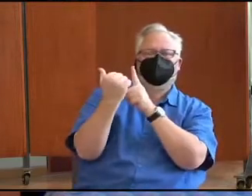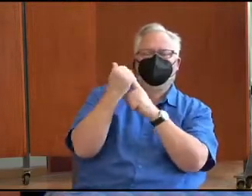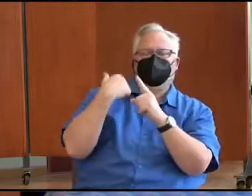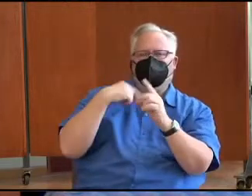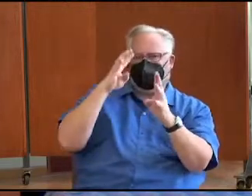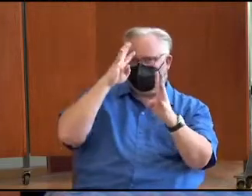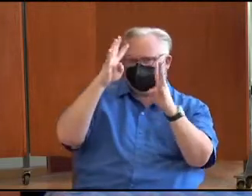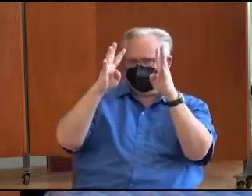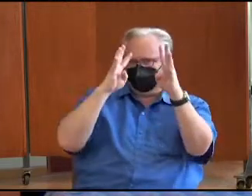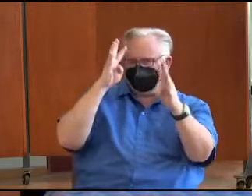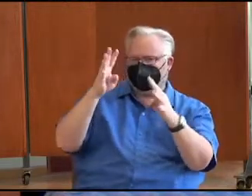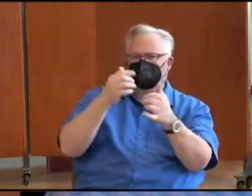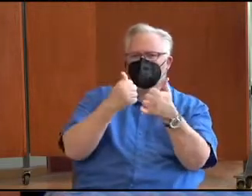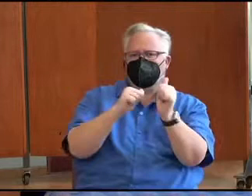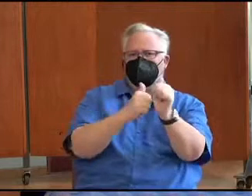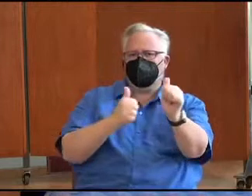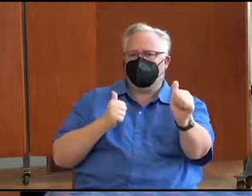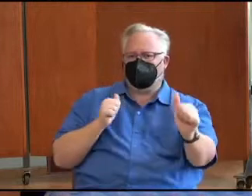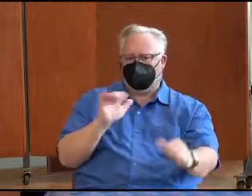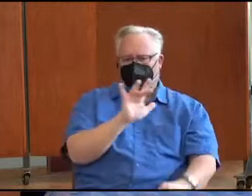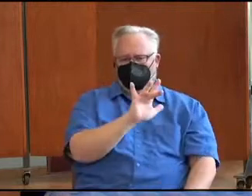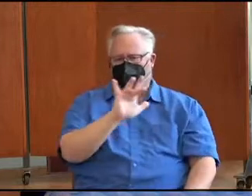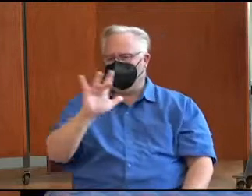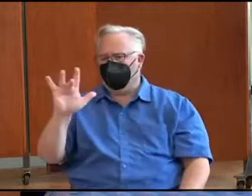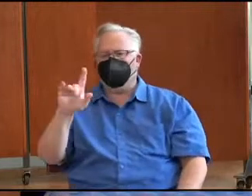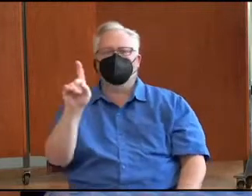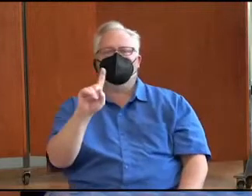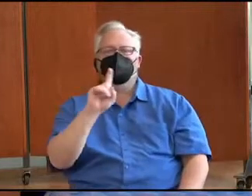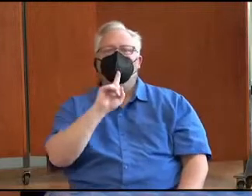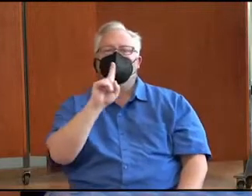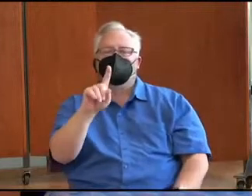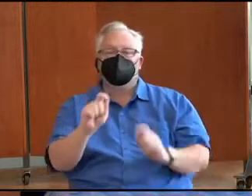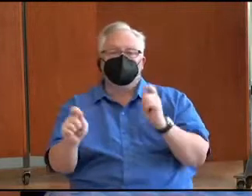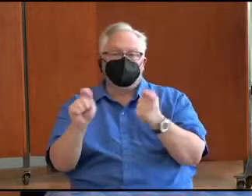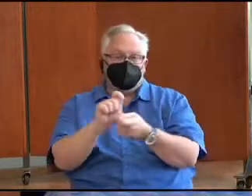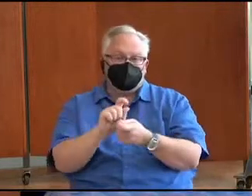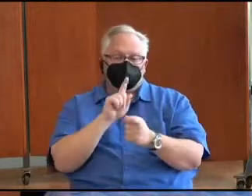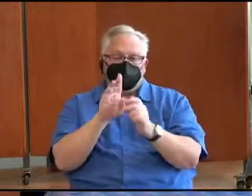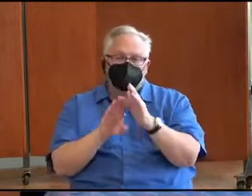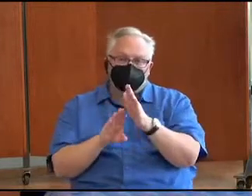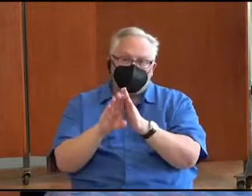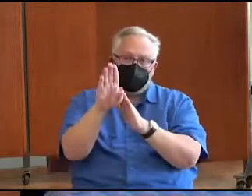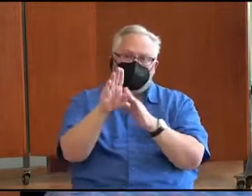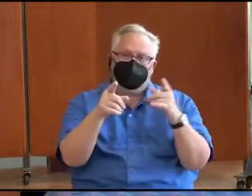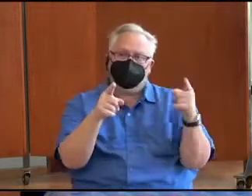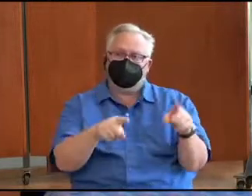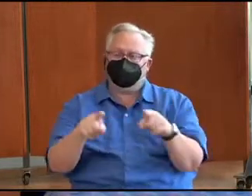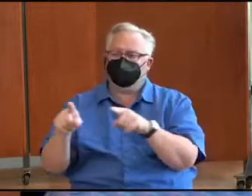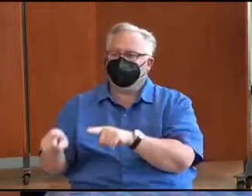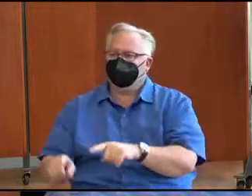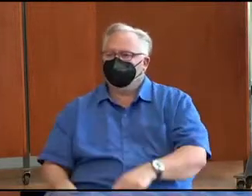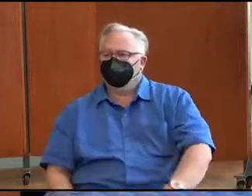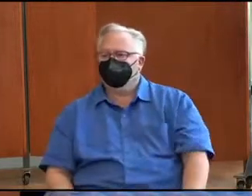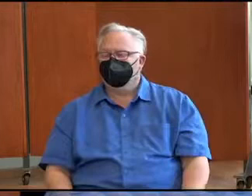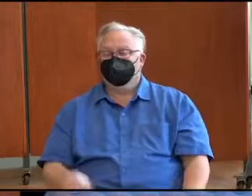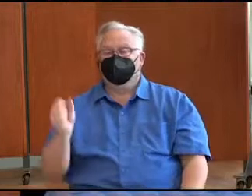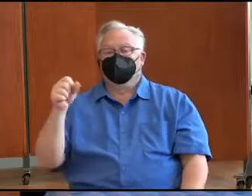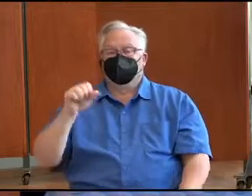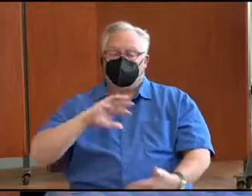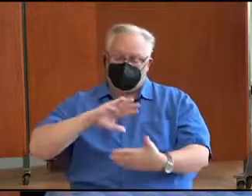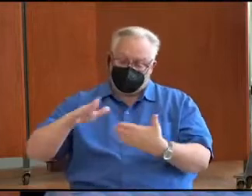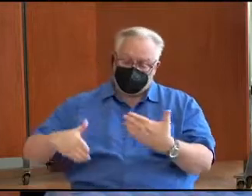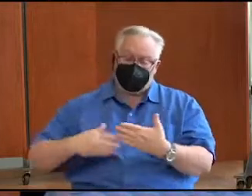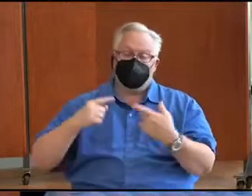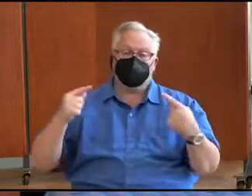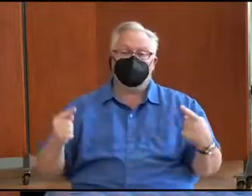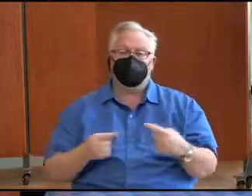up to avoid the void where real change, real growth occurs for us. Yes, with all the pain